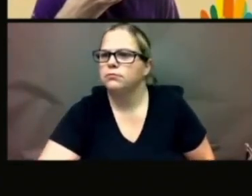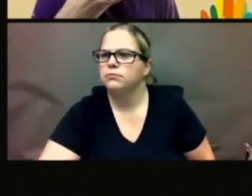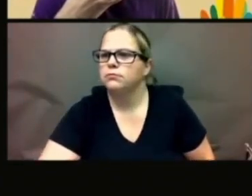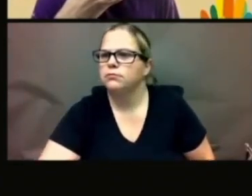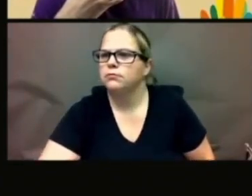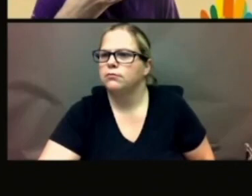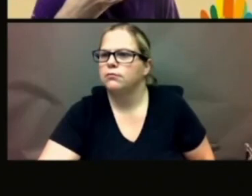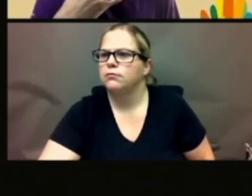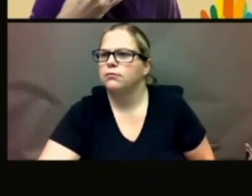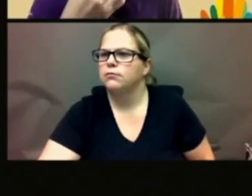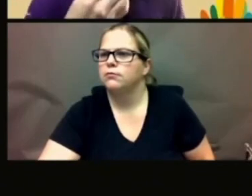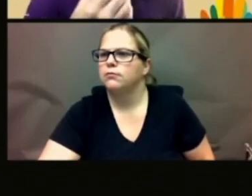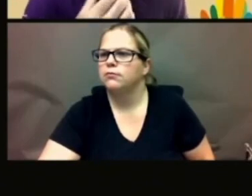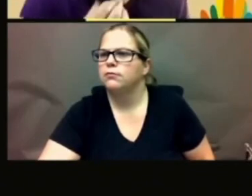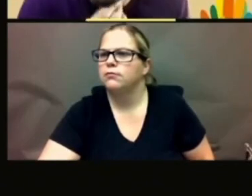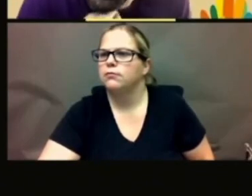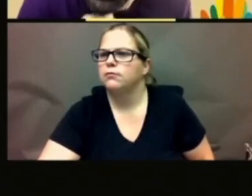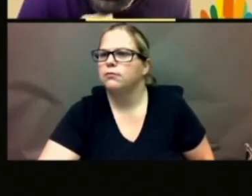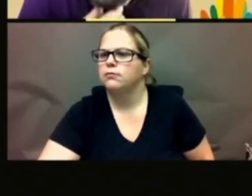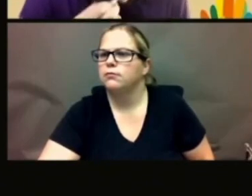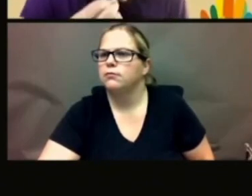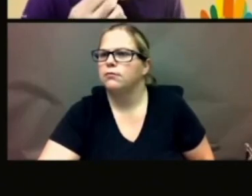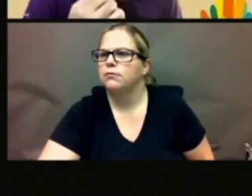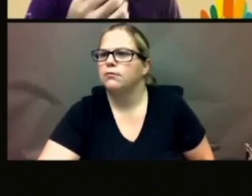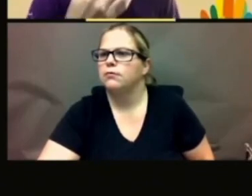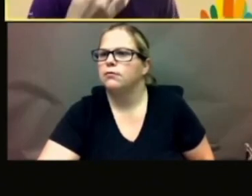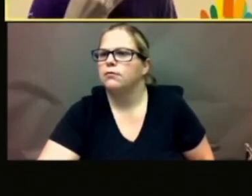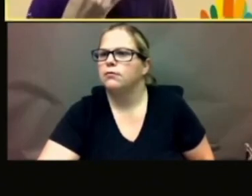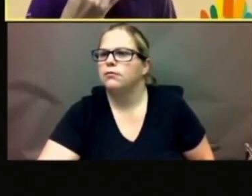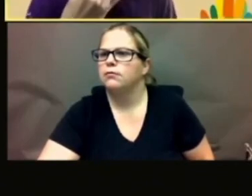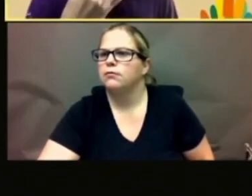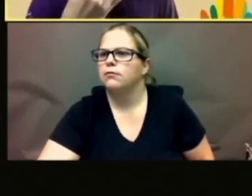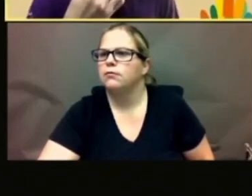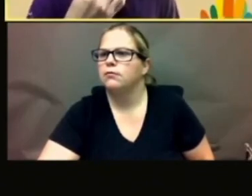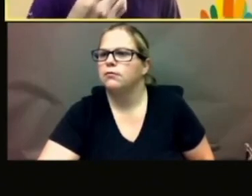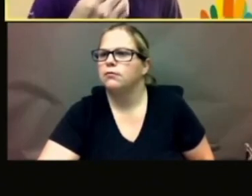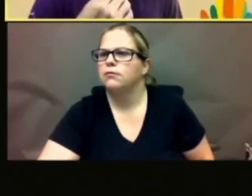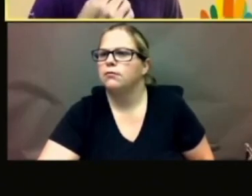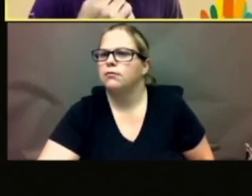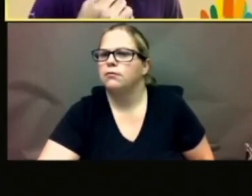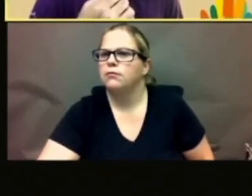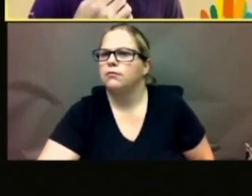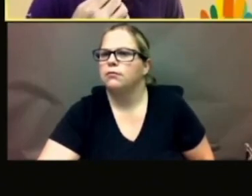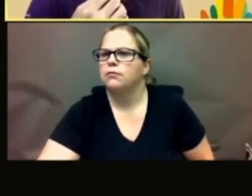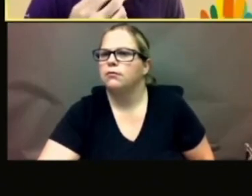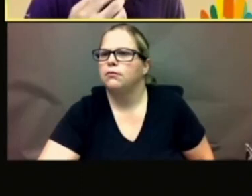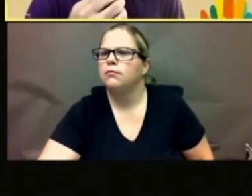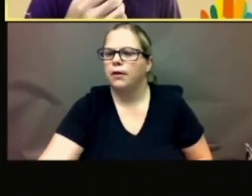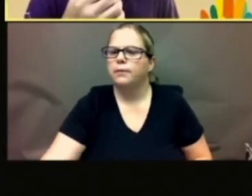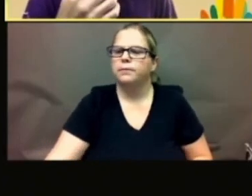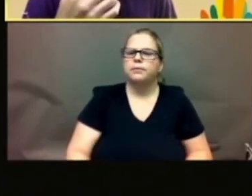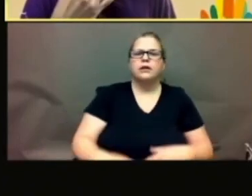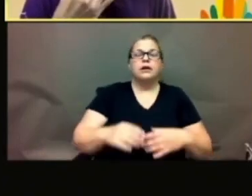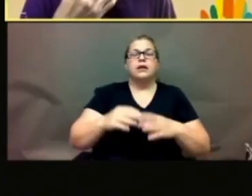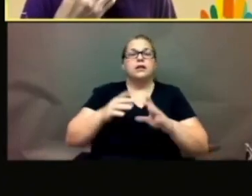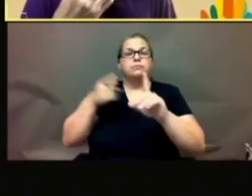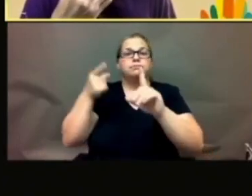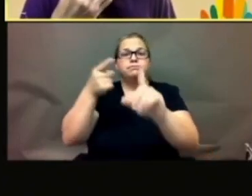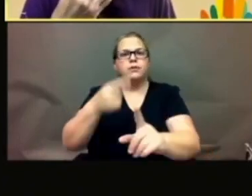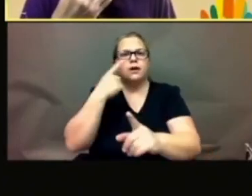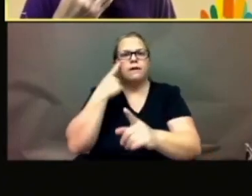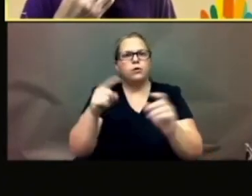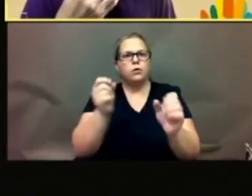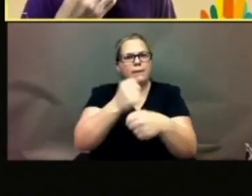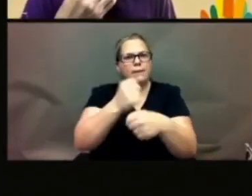you doing that? Am I doing that? They're moving, and it's not me. Difficulties. It has to be me. Part of the fun of Makey Makey is